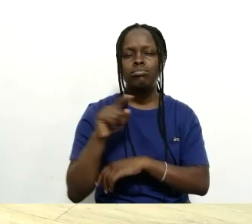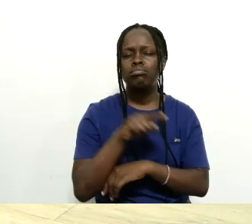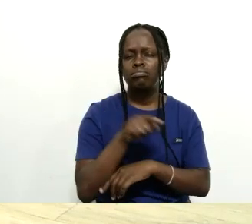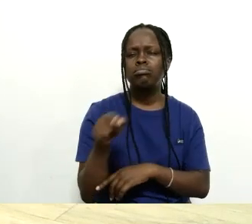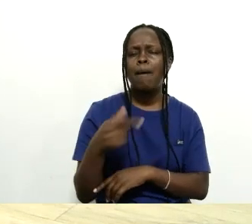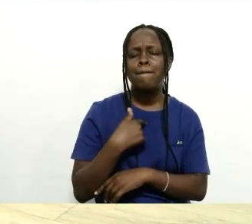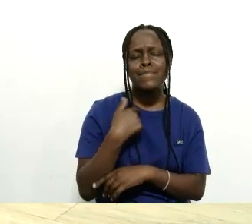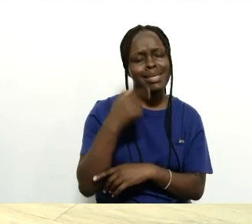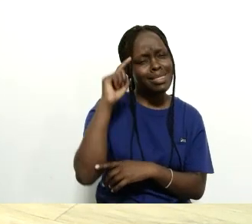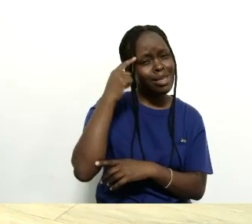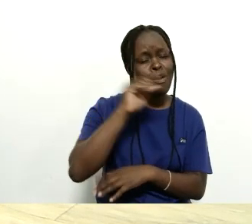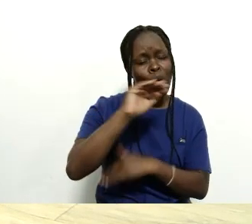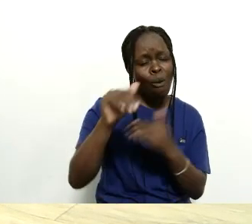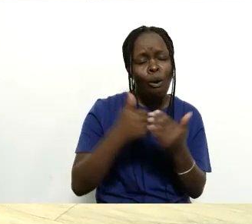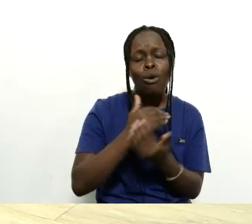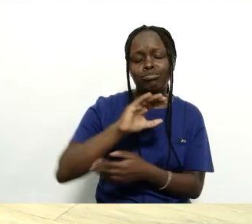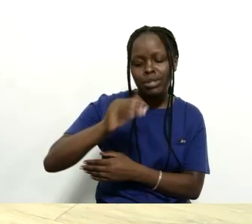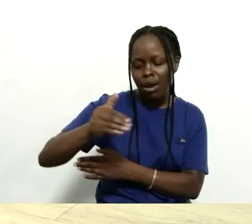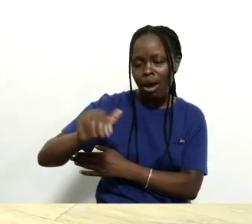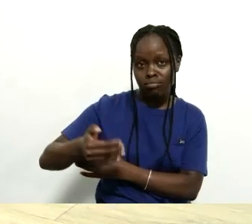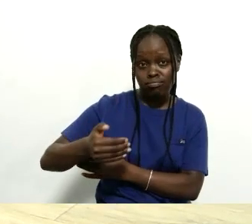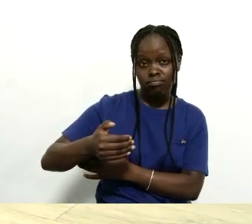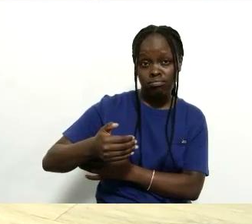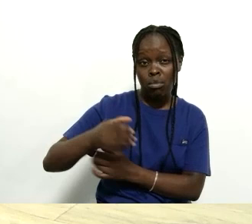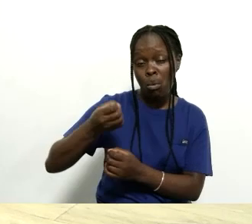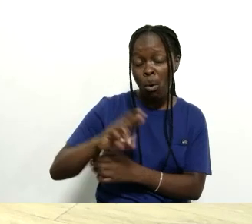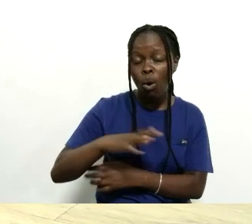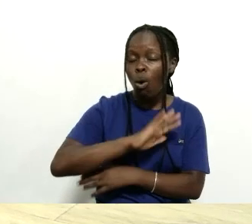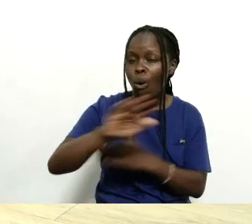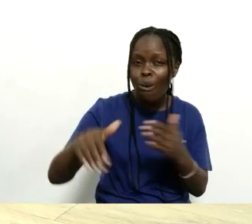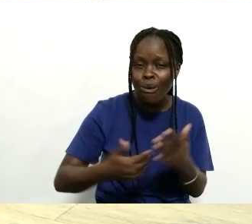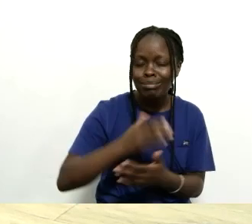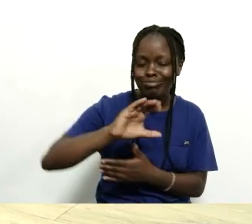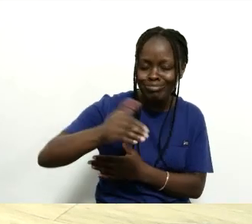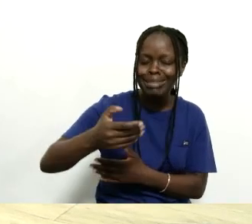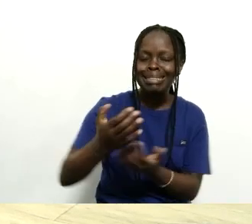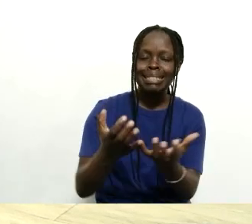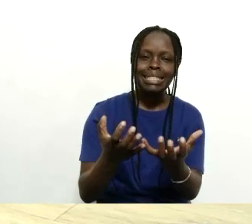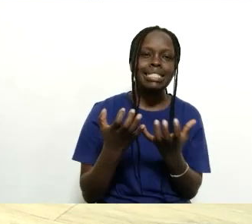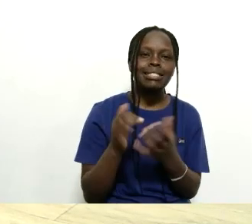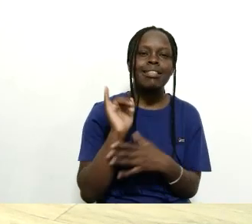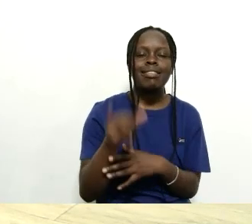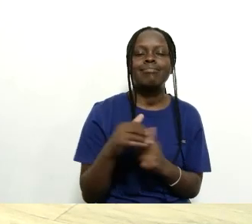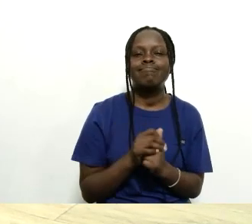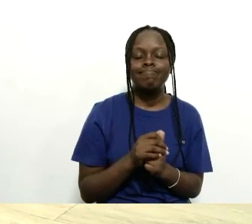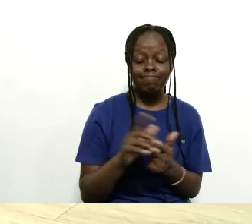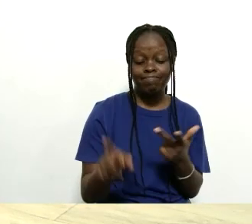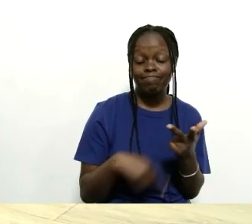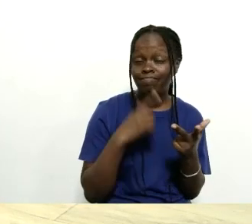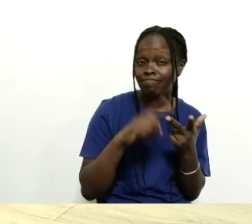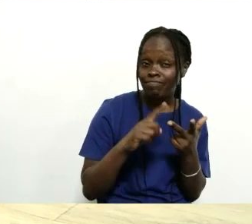that is an advantage to our parents out there in the villages, because they can be able to access the digital